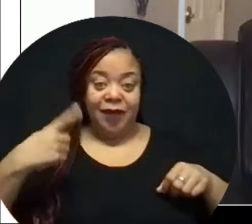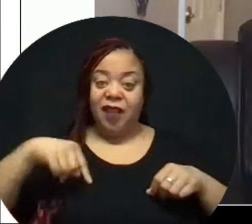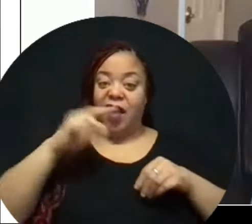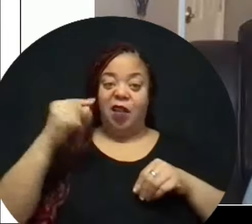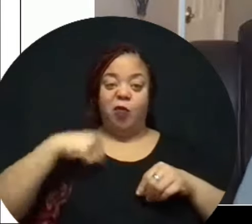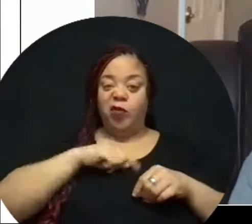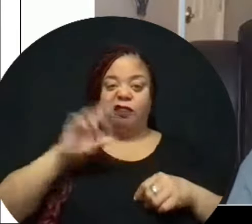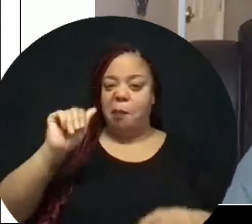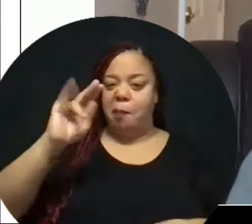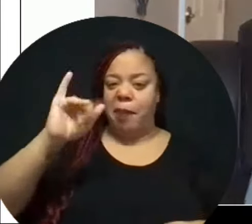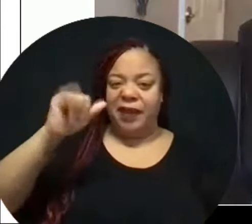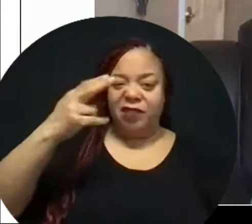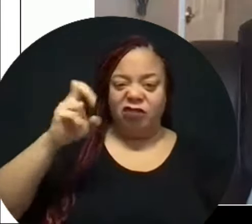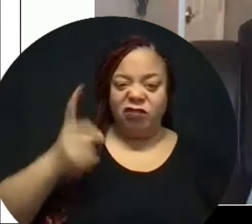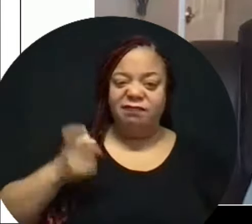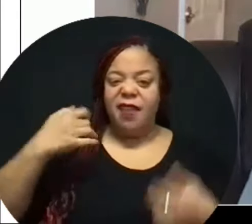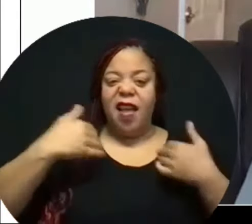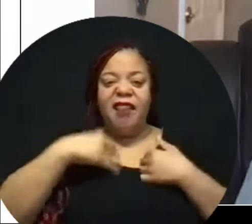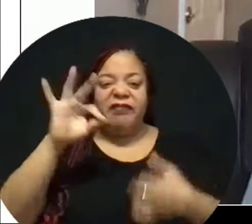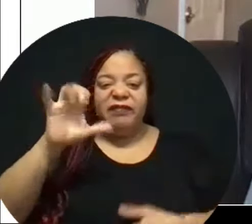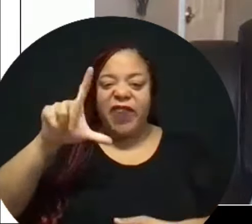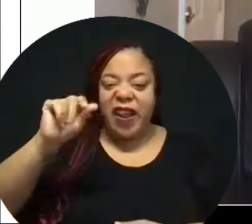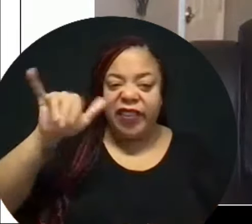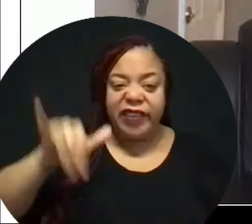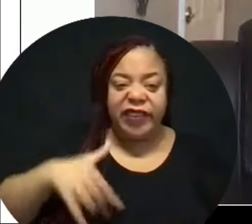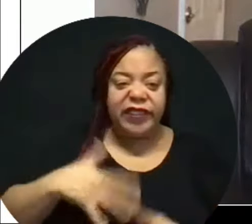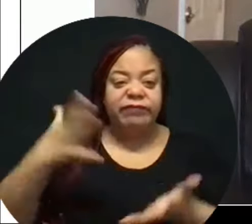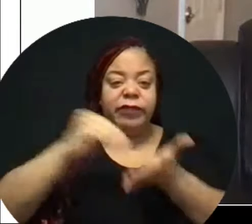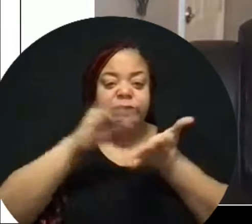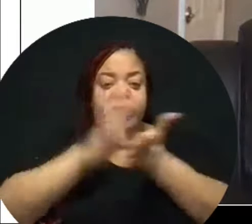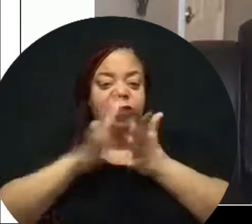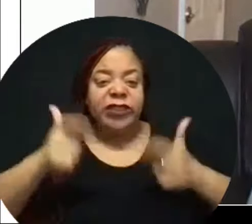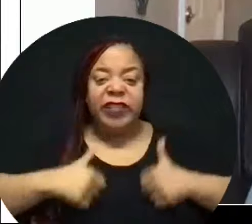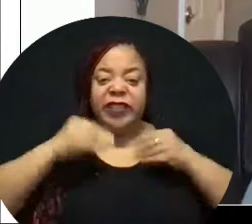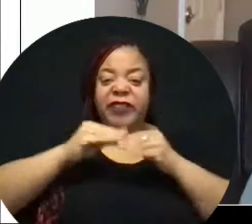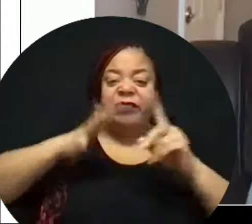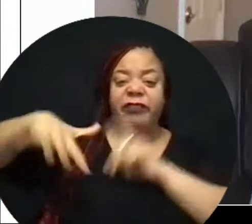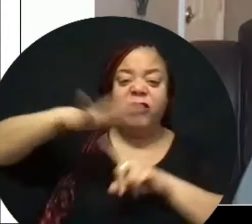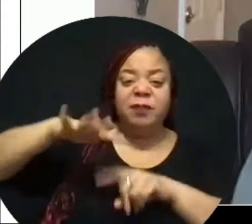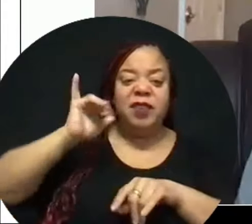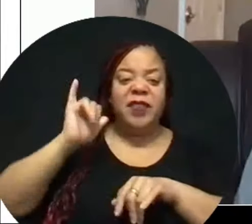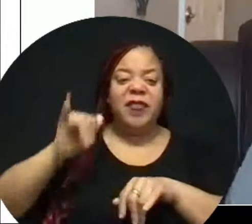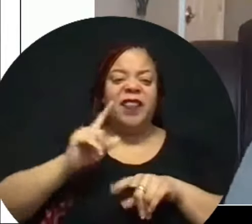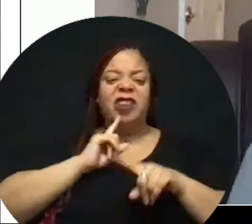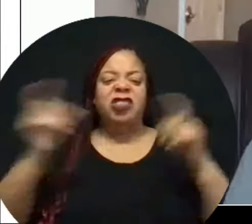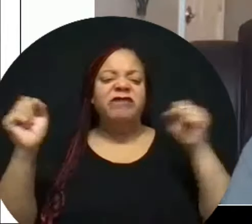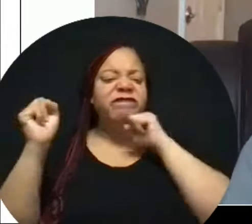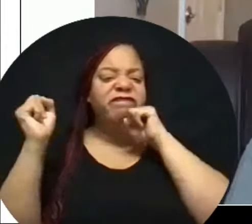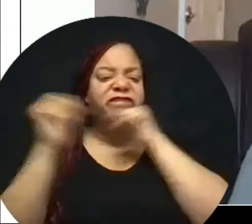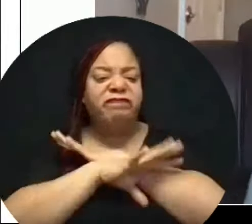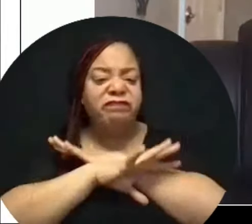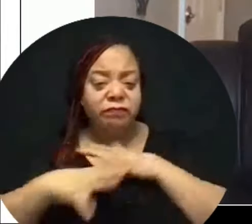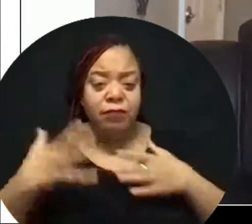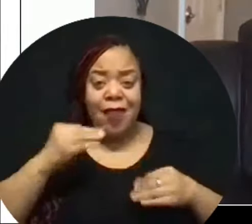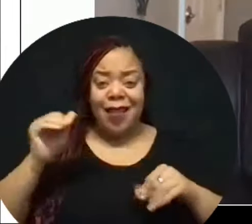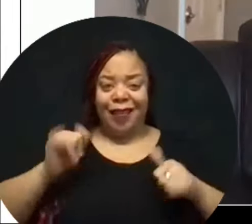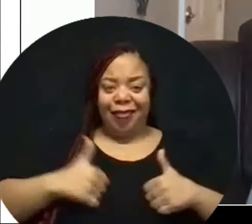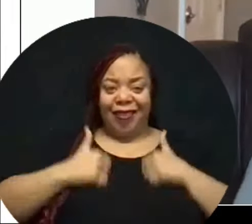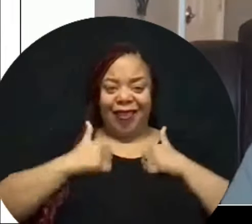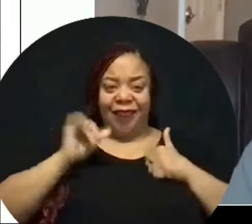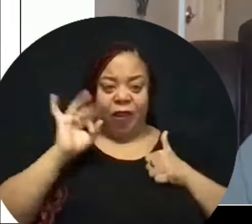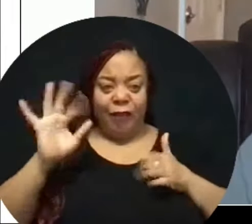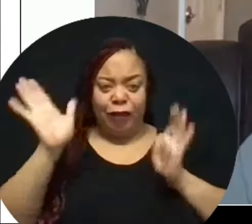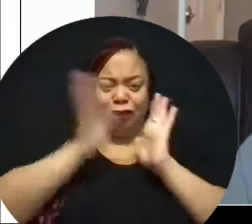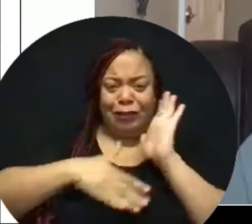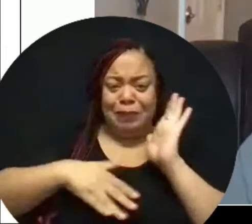on the outside. And then trying to get out of those cycles, a lot of times will land us right back into prison. And then it just commits cycle. And then you wonder why people reoffend